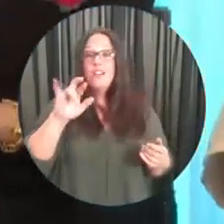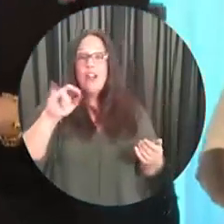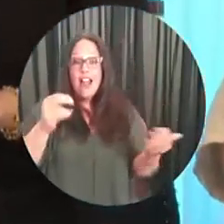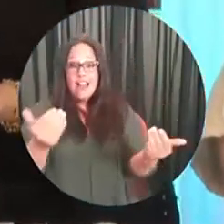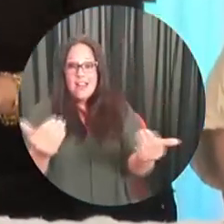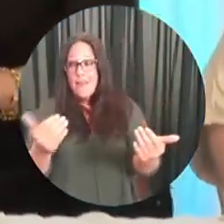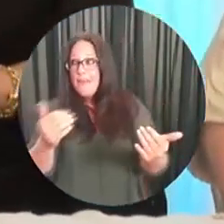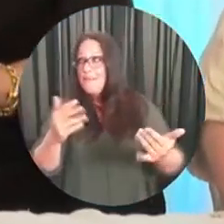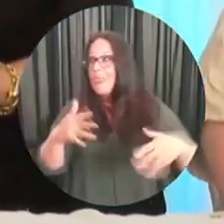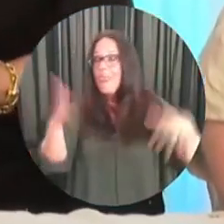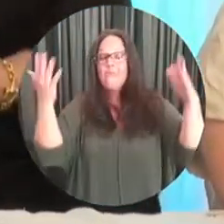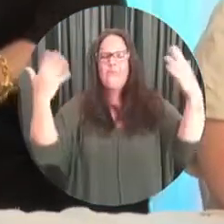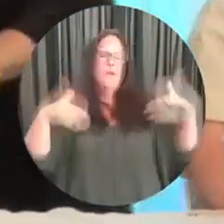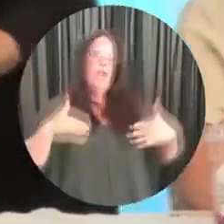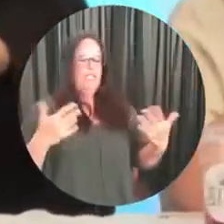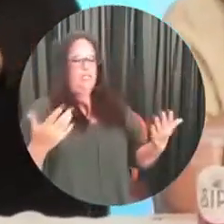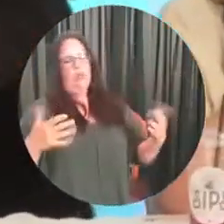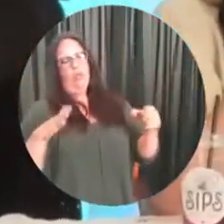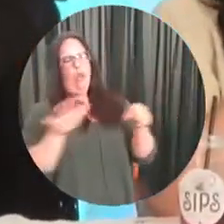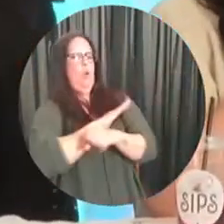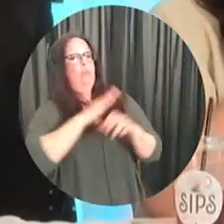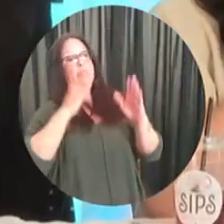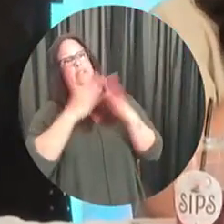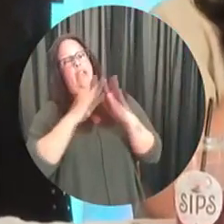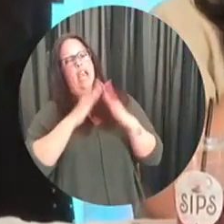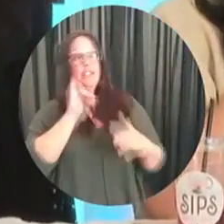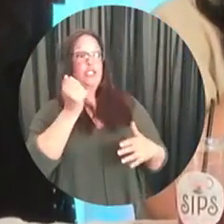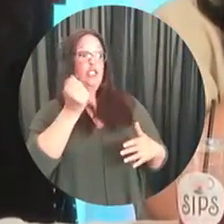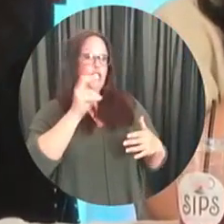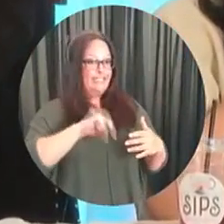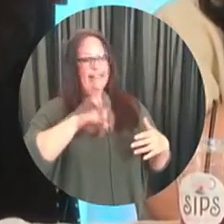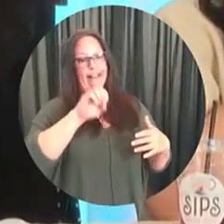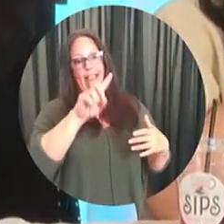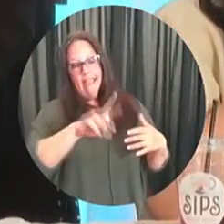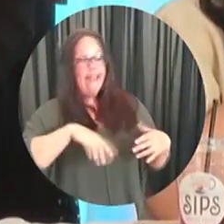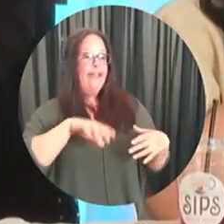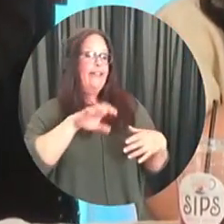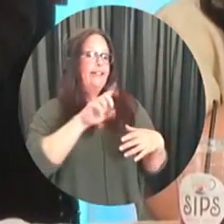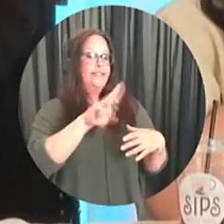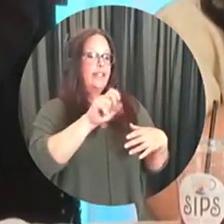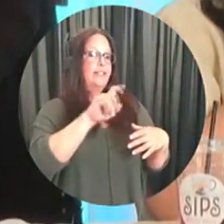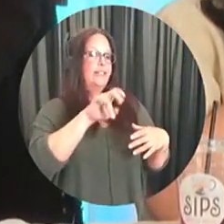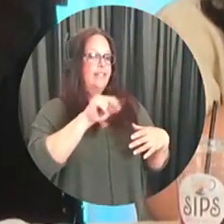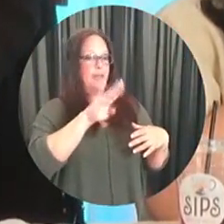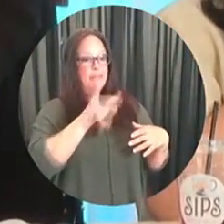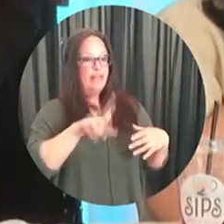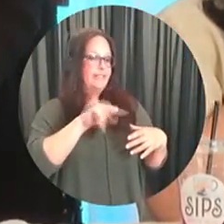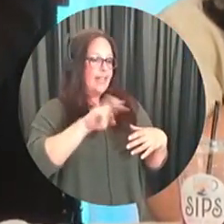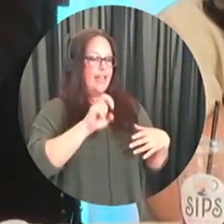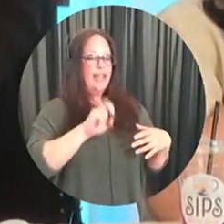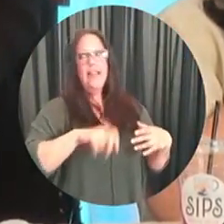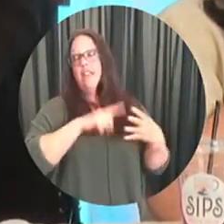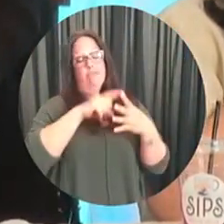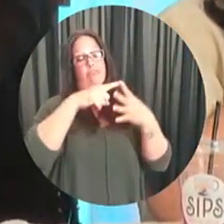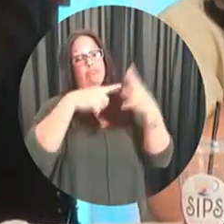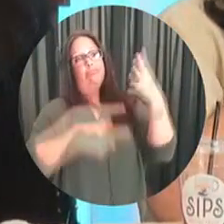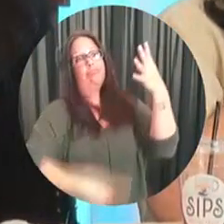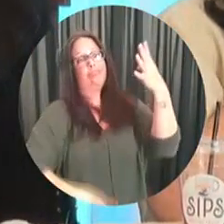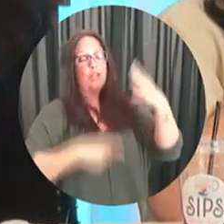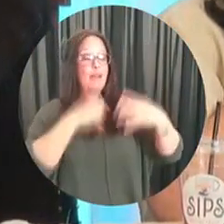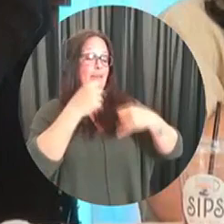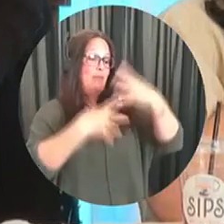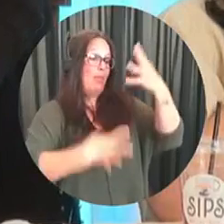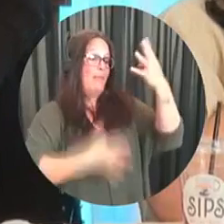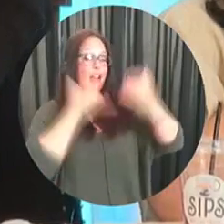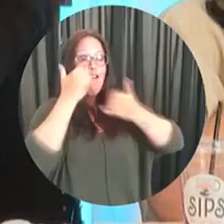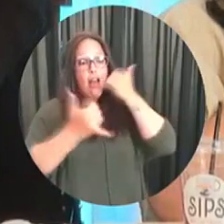my goodness. The whole time, I want to thank Jason, Tri-State, Ed, Dustin, Bill, Dave, Rock. I mean, just so many people have been so kind and generous,